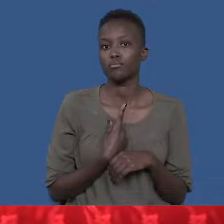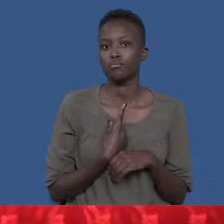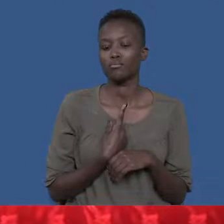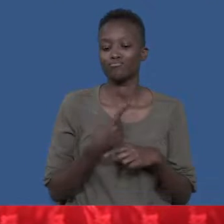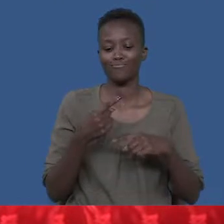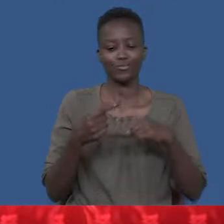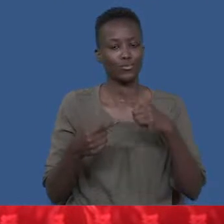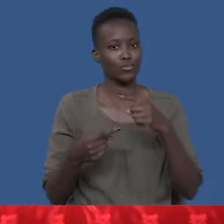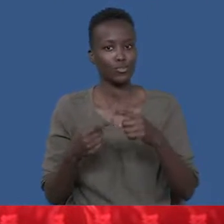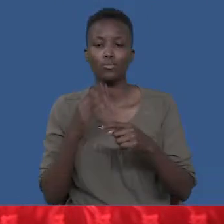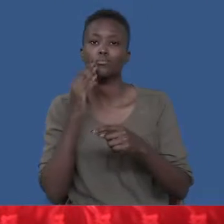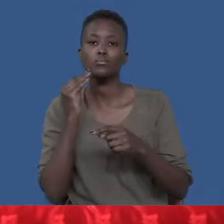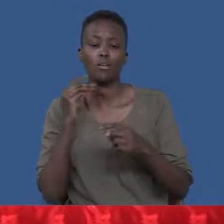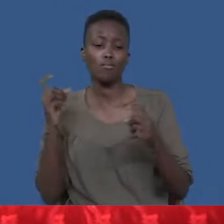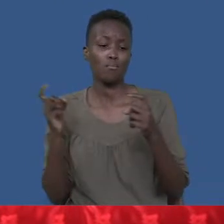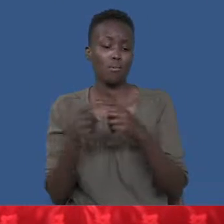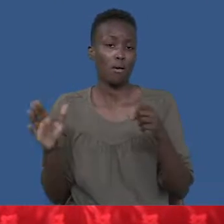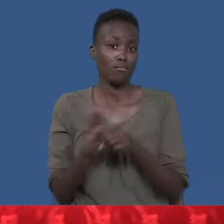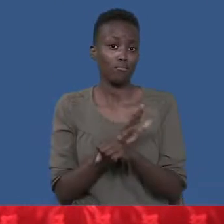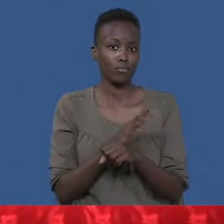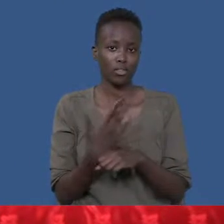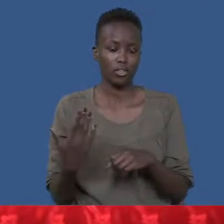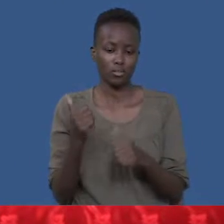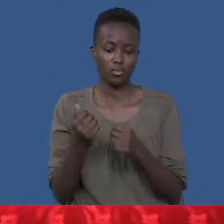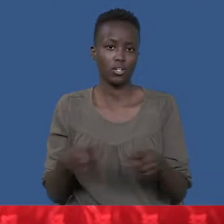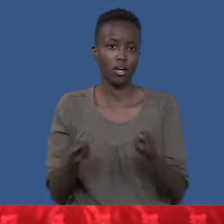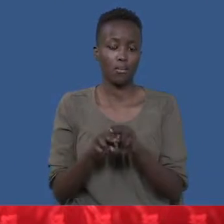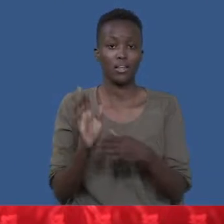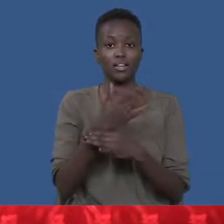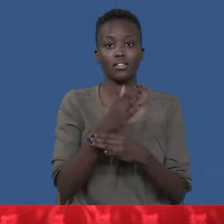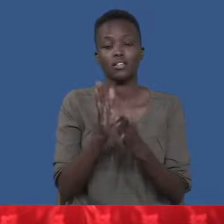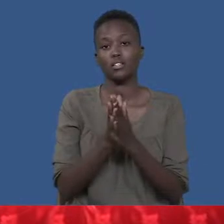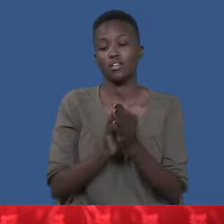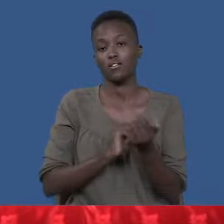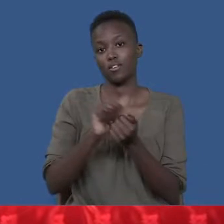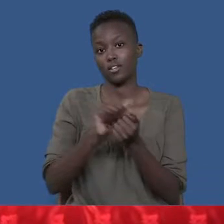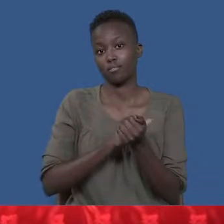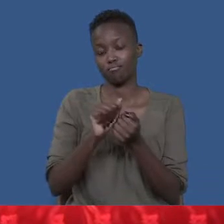the painful experiences that will unfold on Thursday and on Friday,